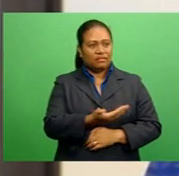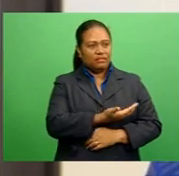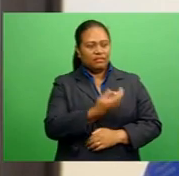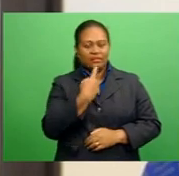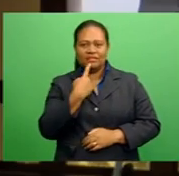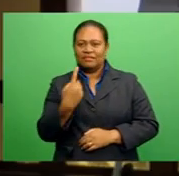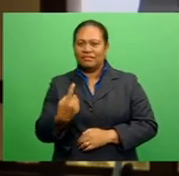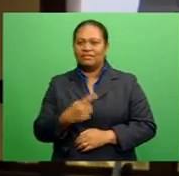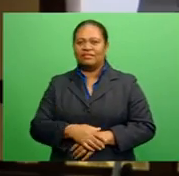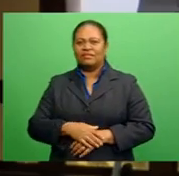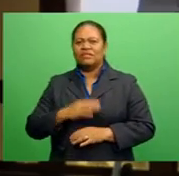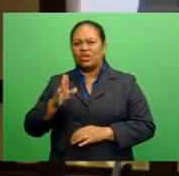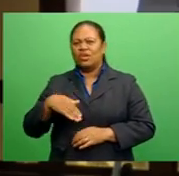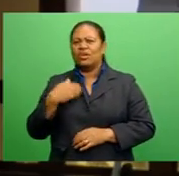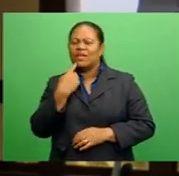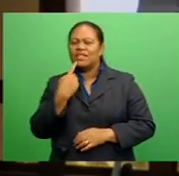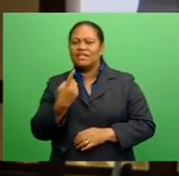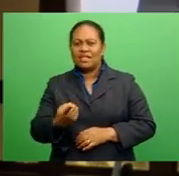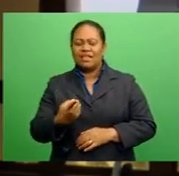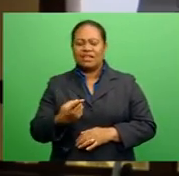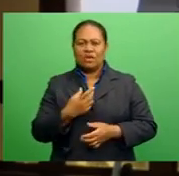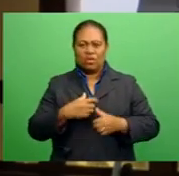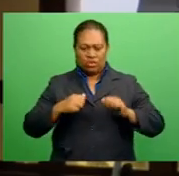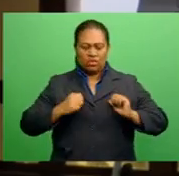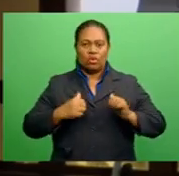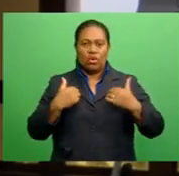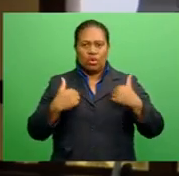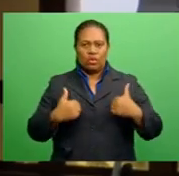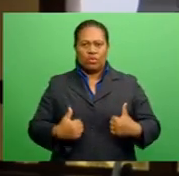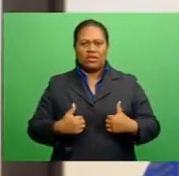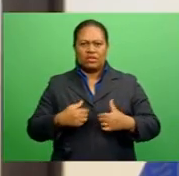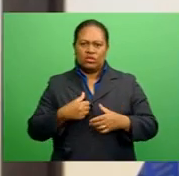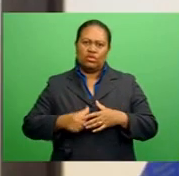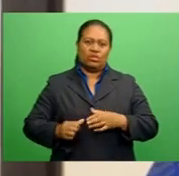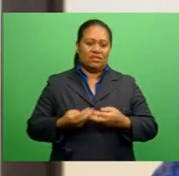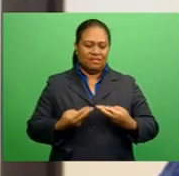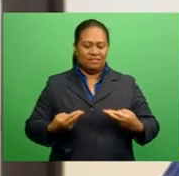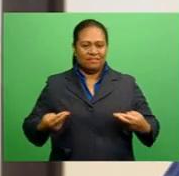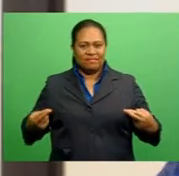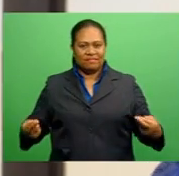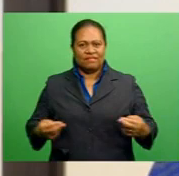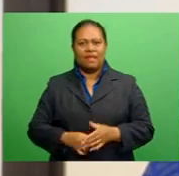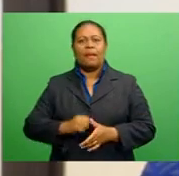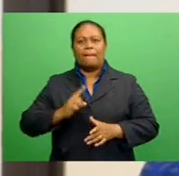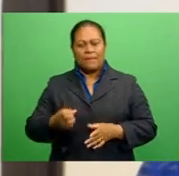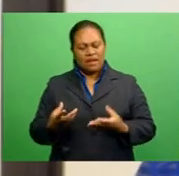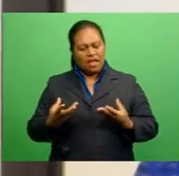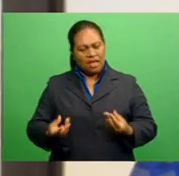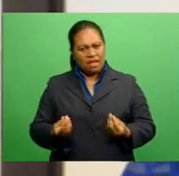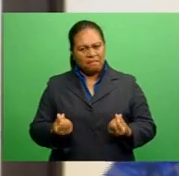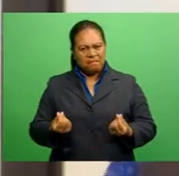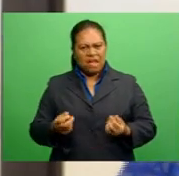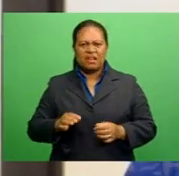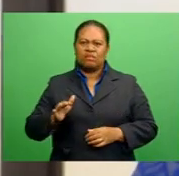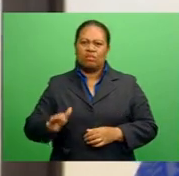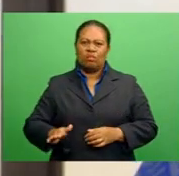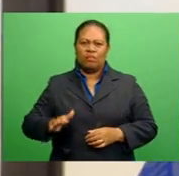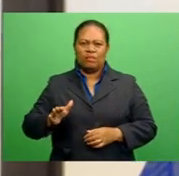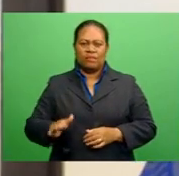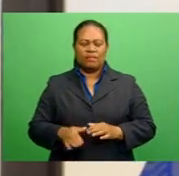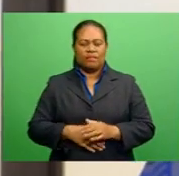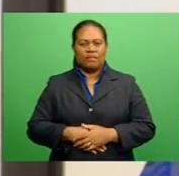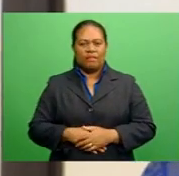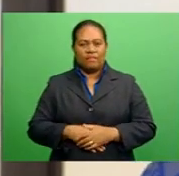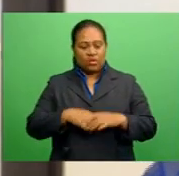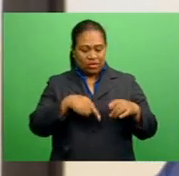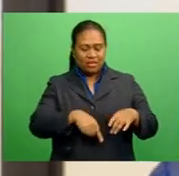they normally say we are rich in a lot of natural resources and so forth, but we are money poor. This